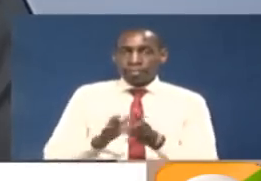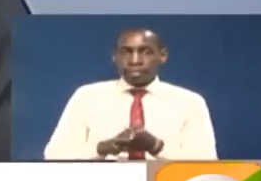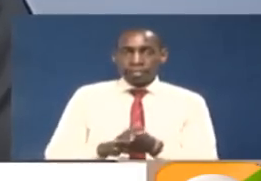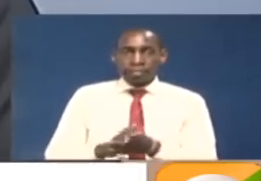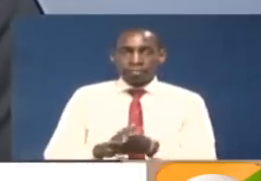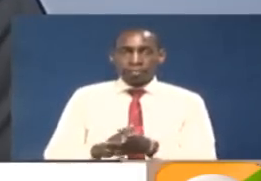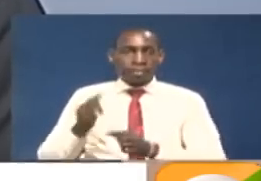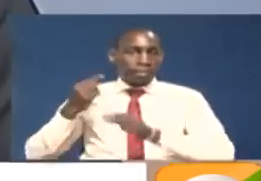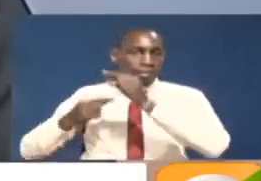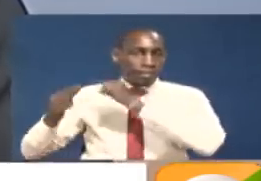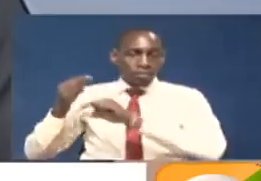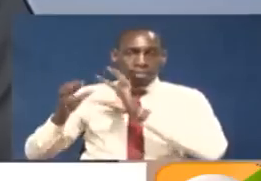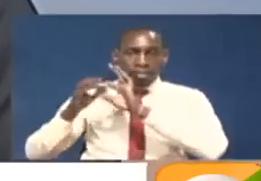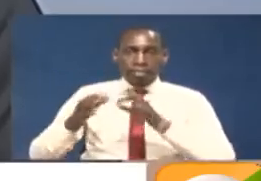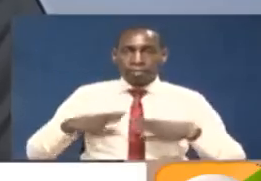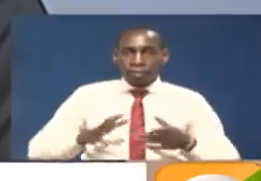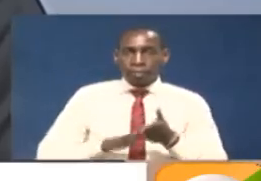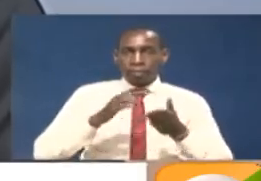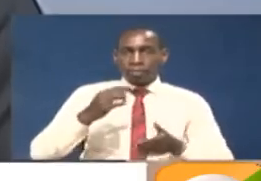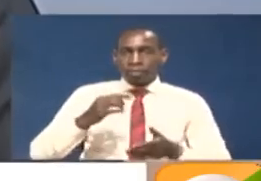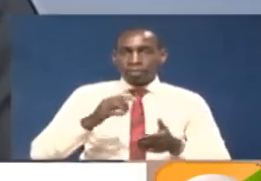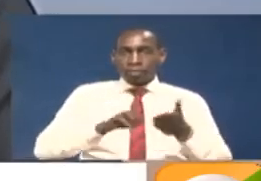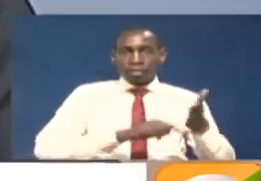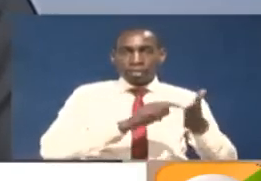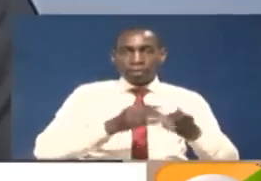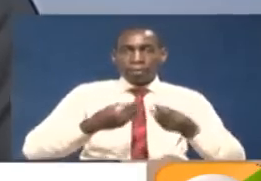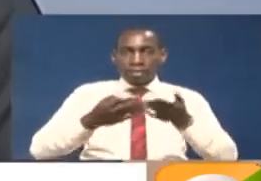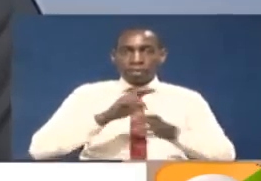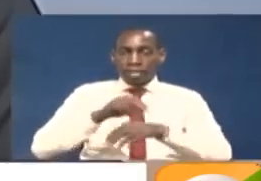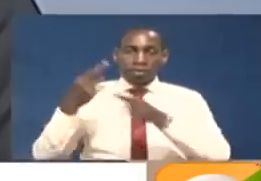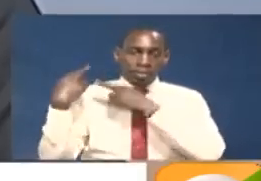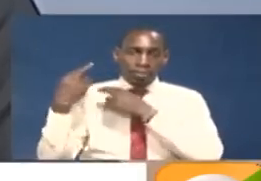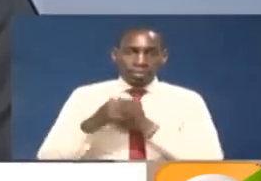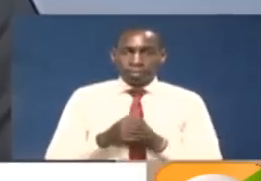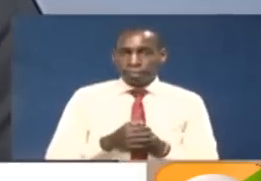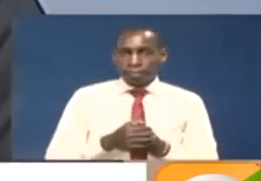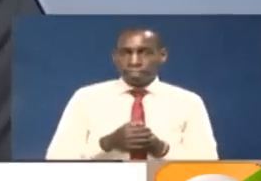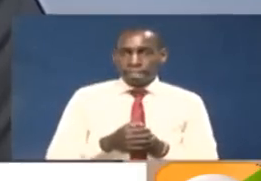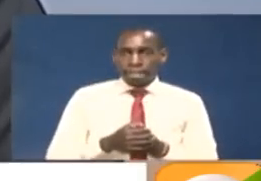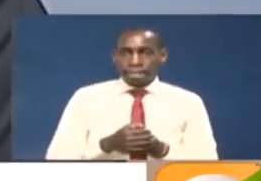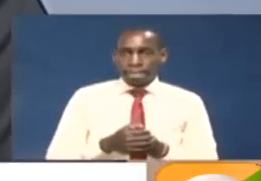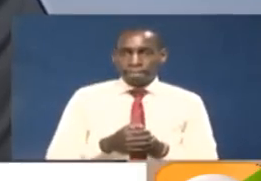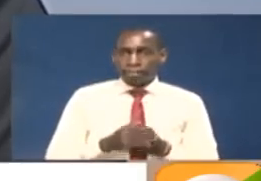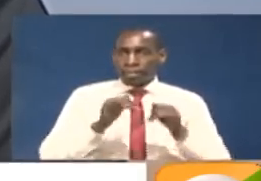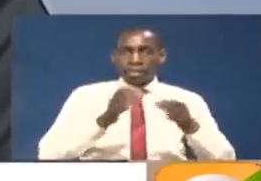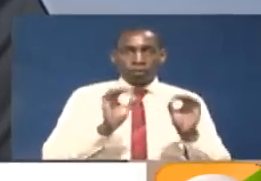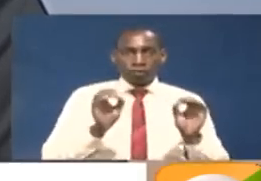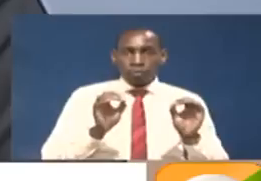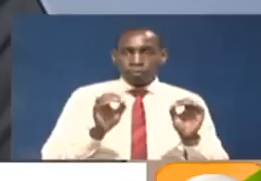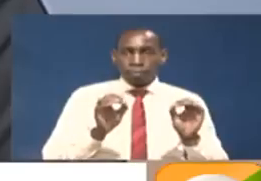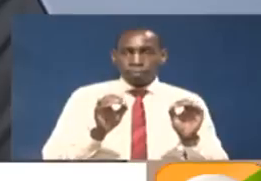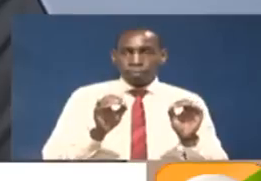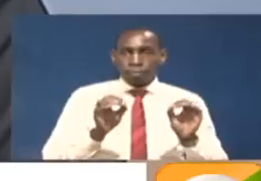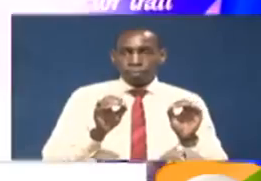crybaby culture among people charged with such solemn national responsibilities is no longer new.